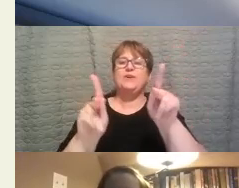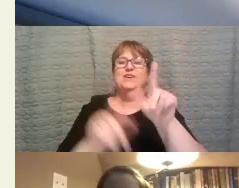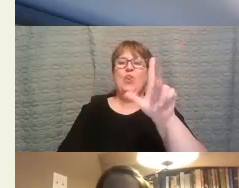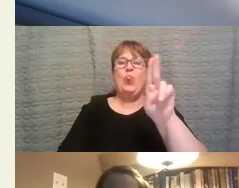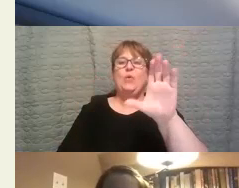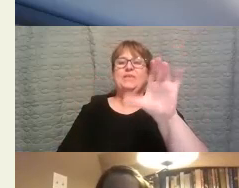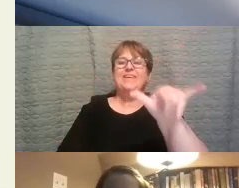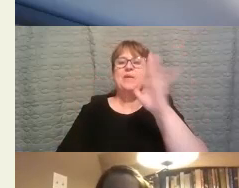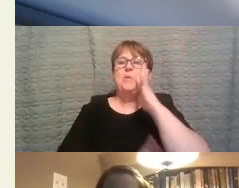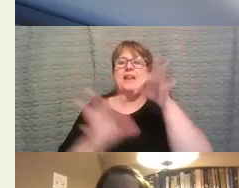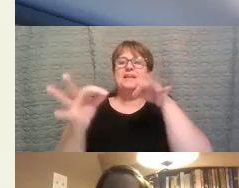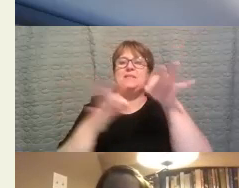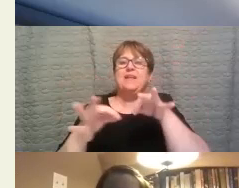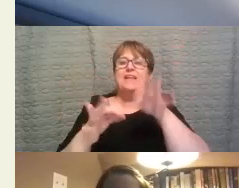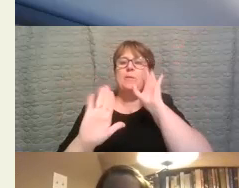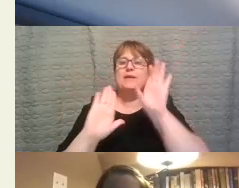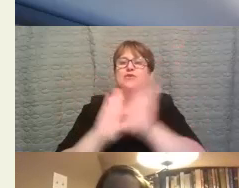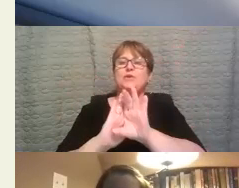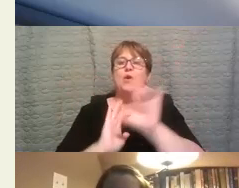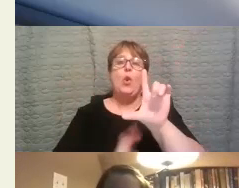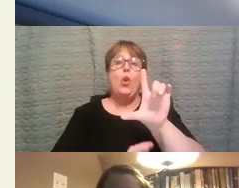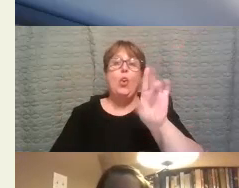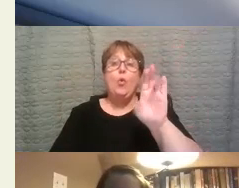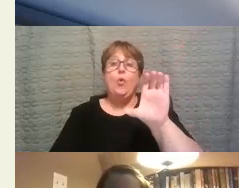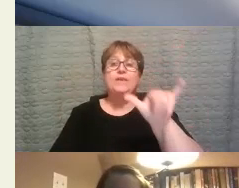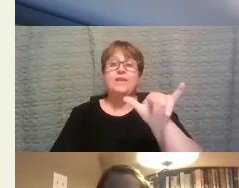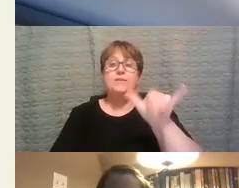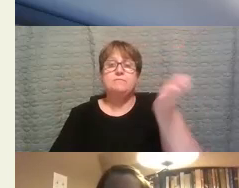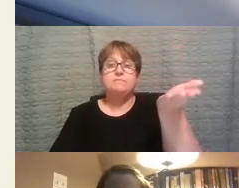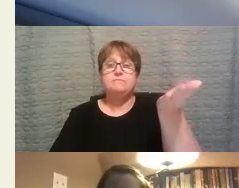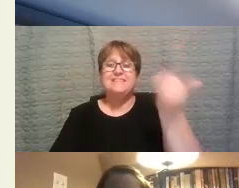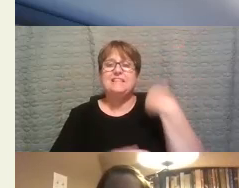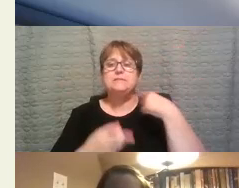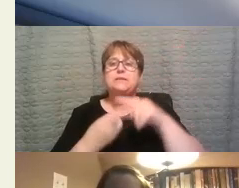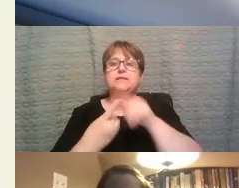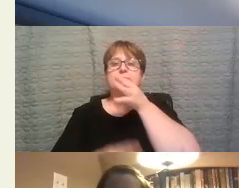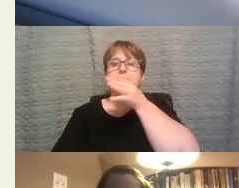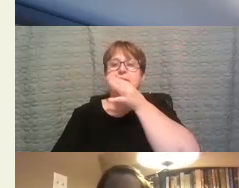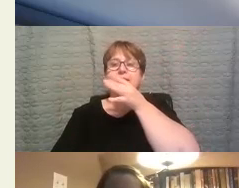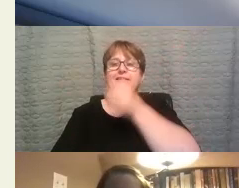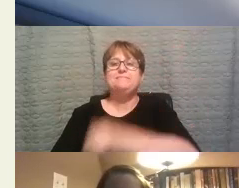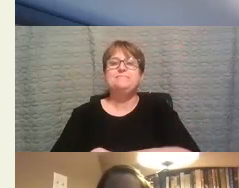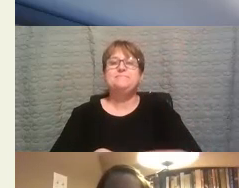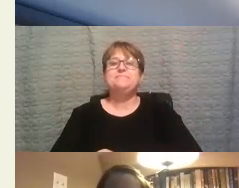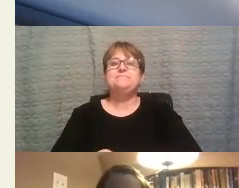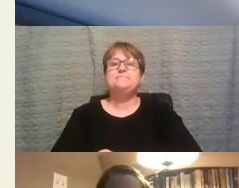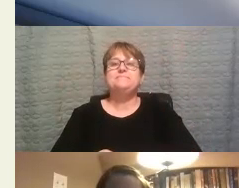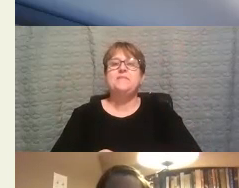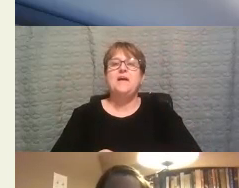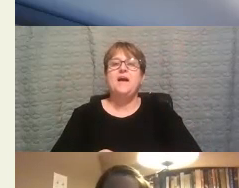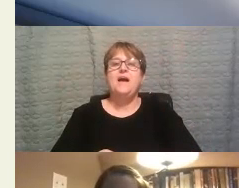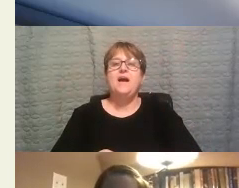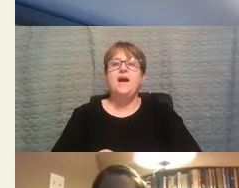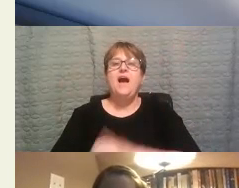explain about this picture. Lucy, ¿podría explicar acerca de un poquito más? Y explicar acerca de.